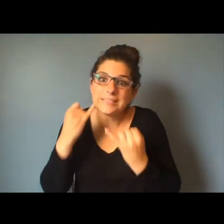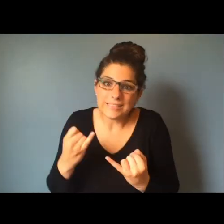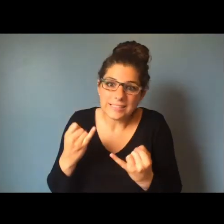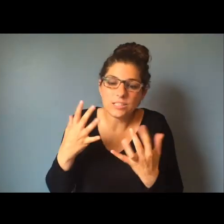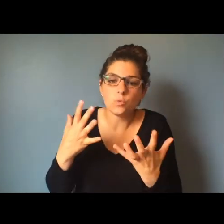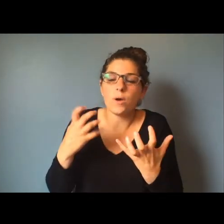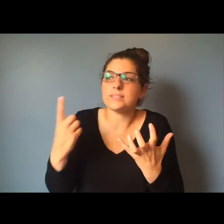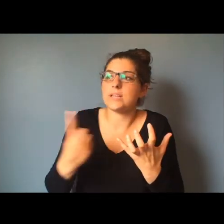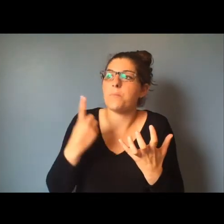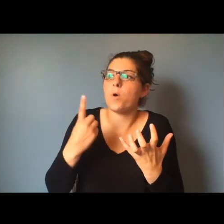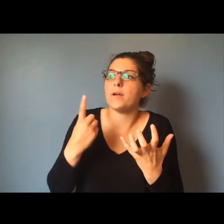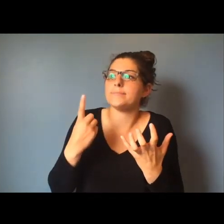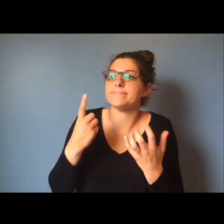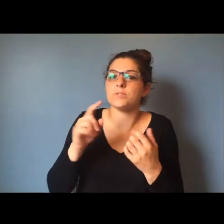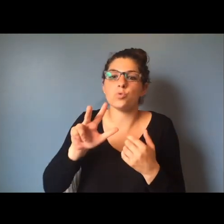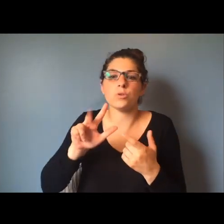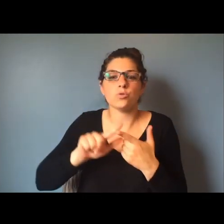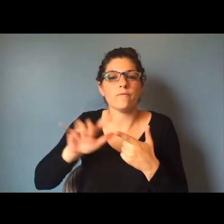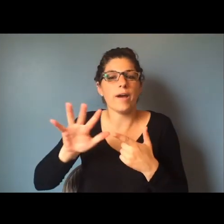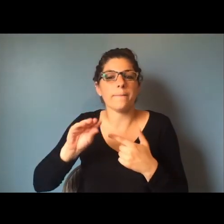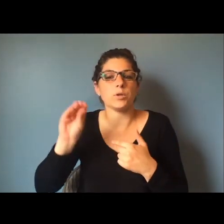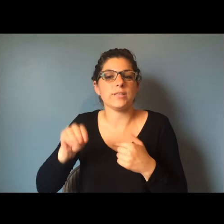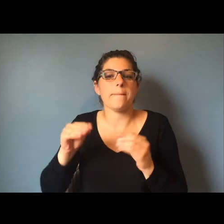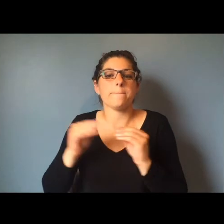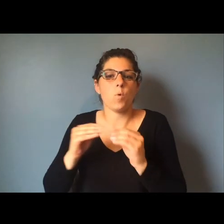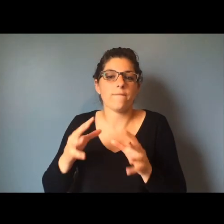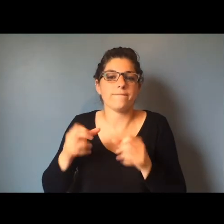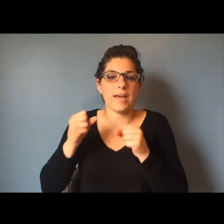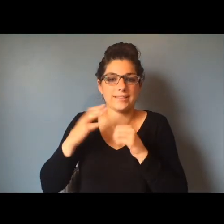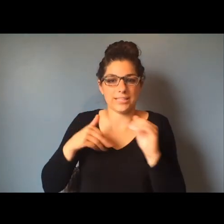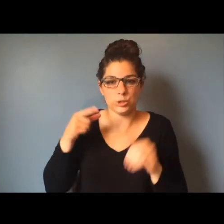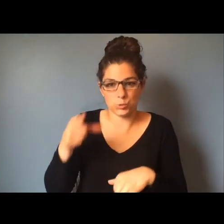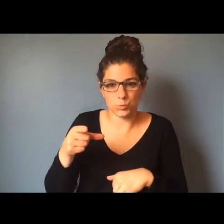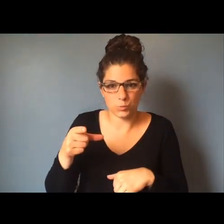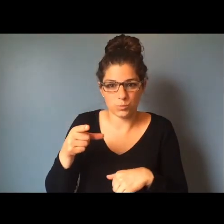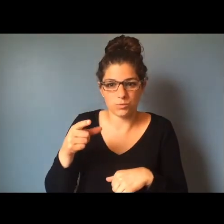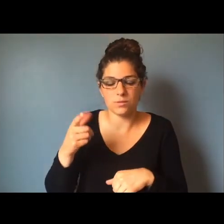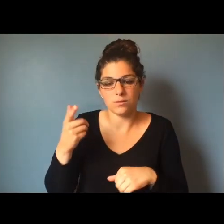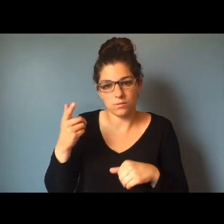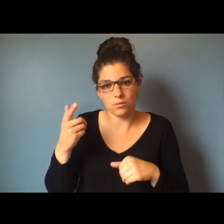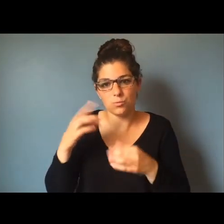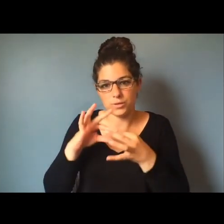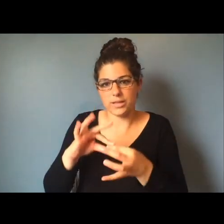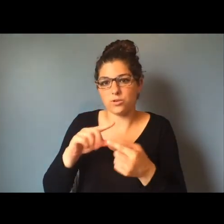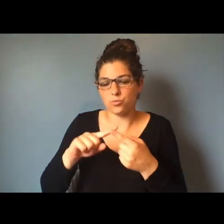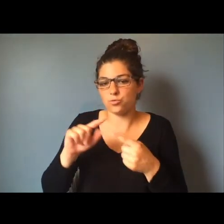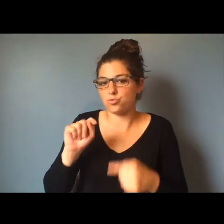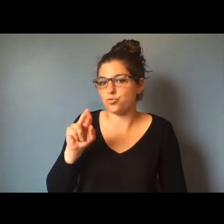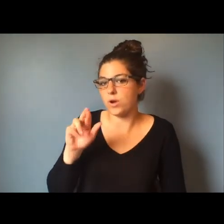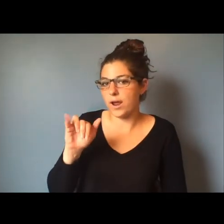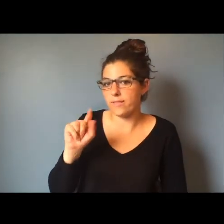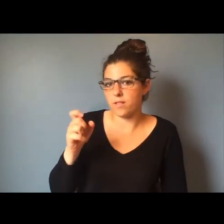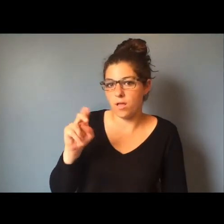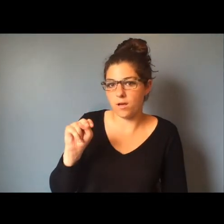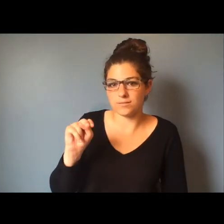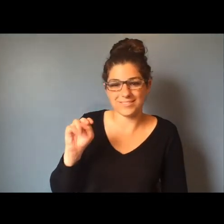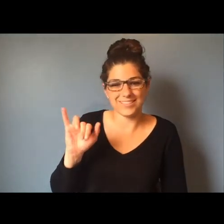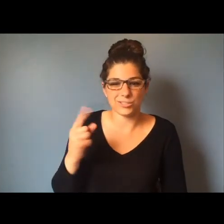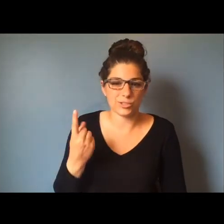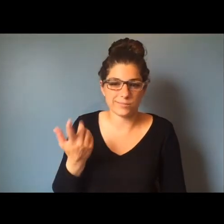to 5% faster than you are in all three disciplines when it comes to triathlon, because that's